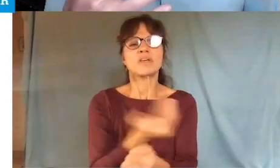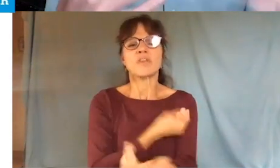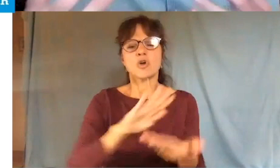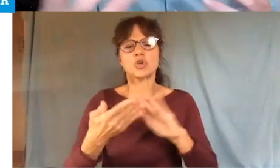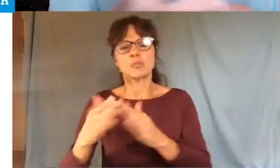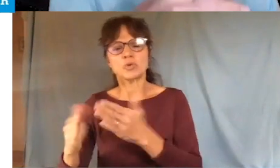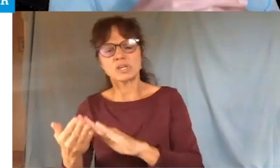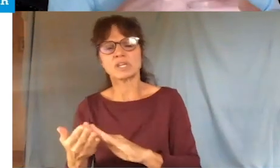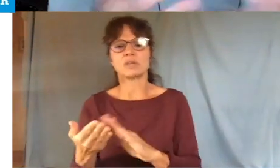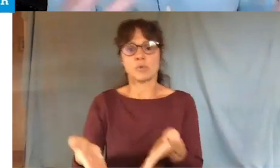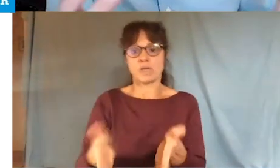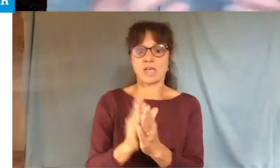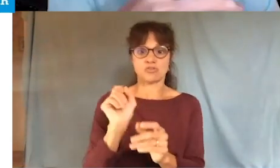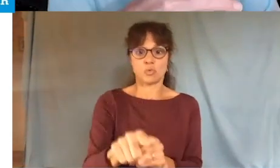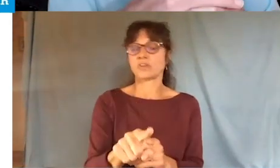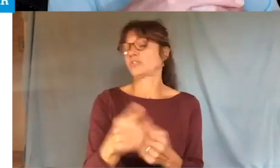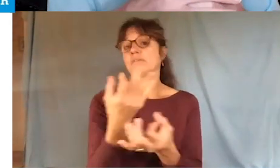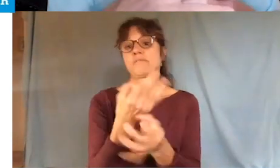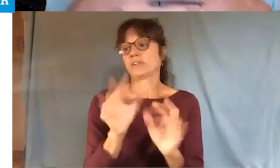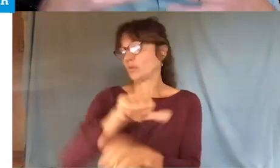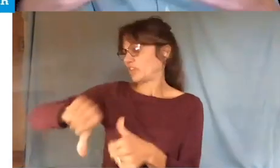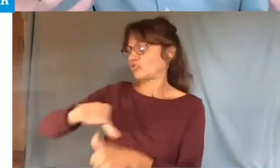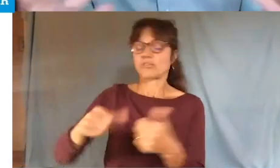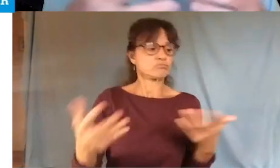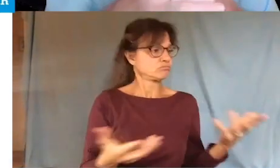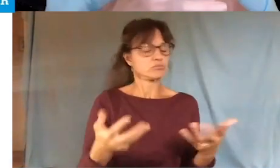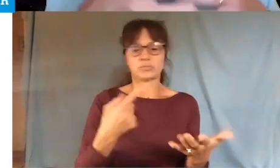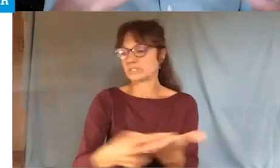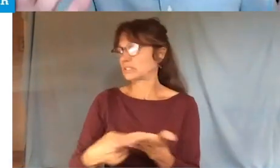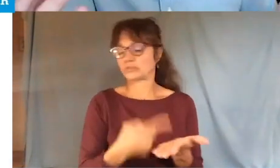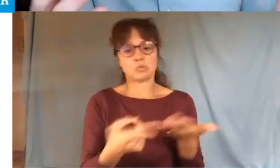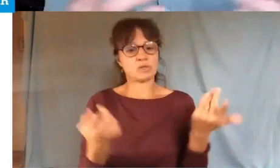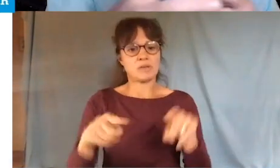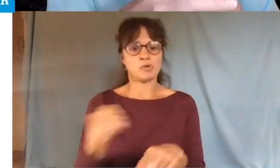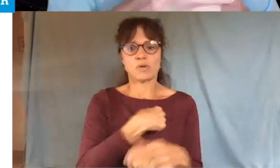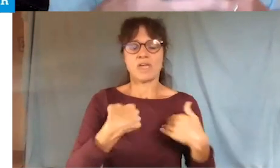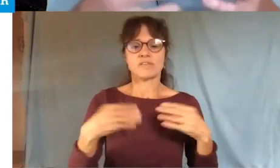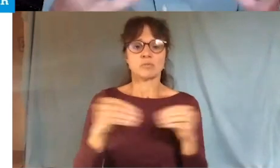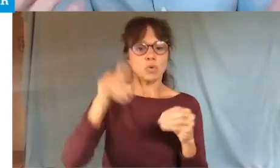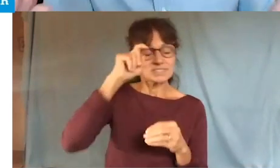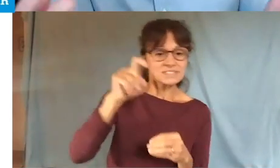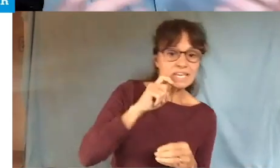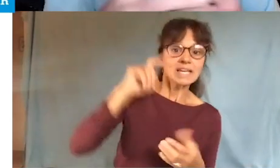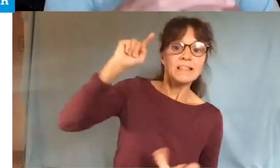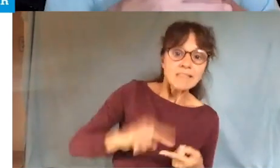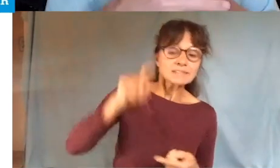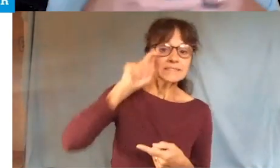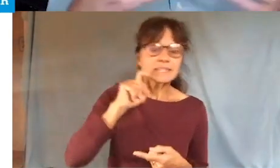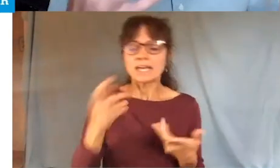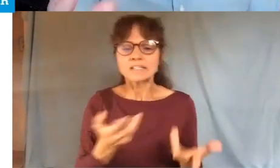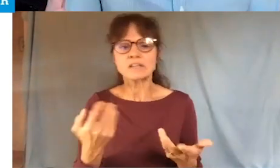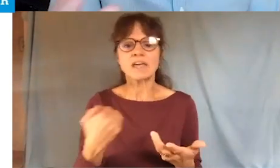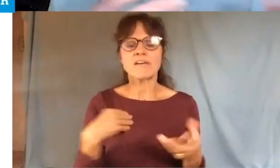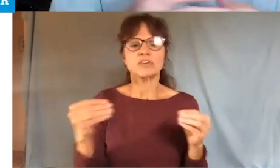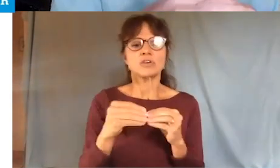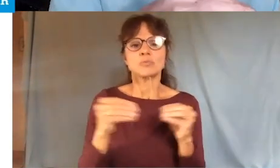you know, we ask this question very freely among ourselves. You know, what is happening? Are we having more sex? Are we having less sex? Are we having